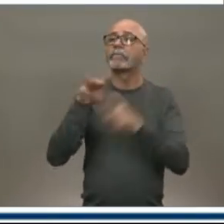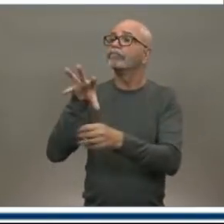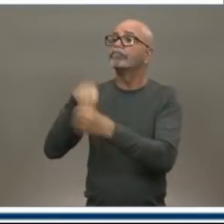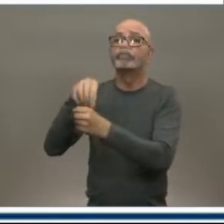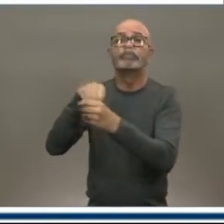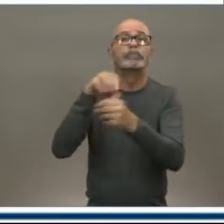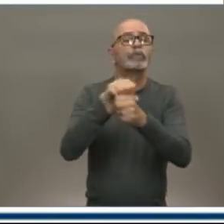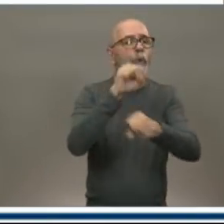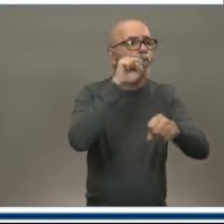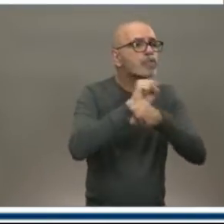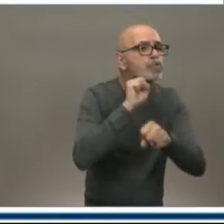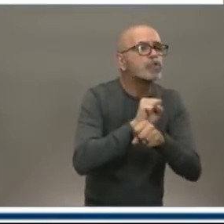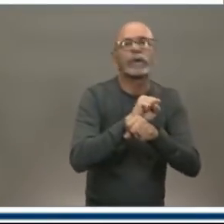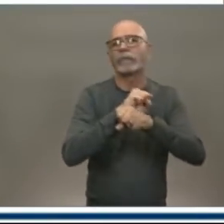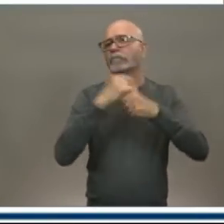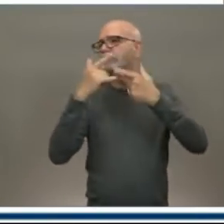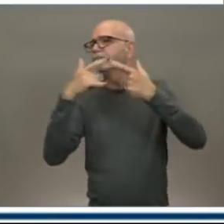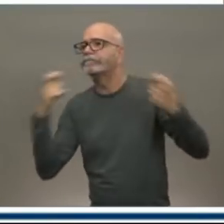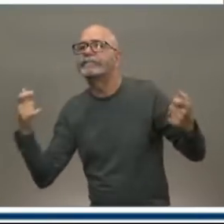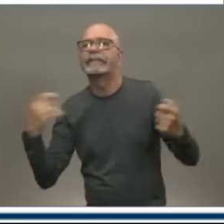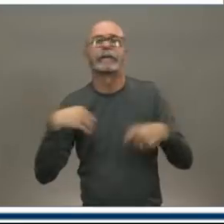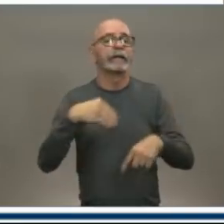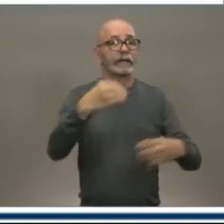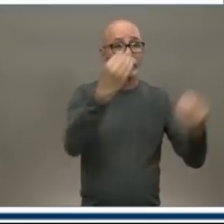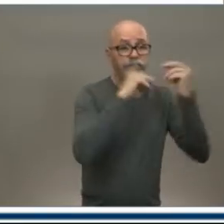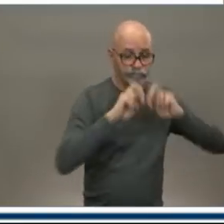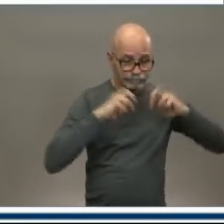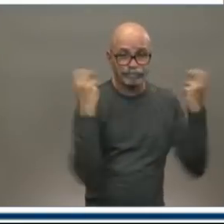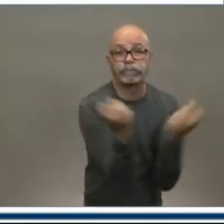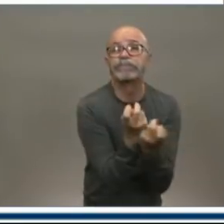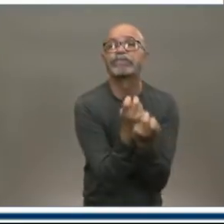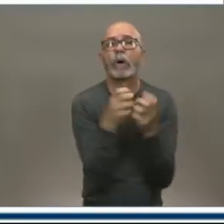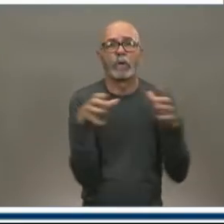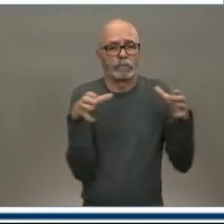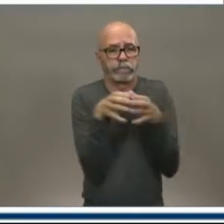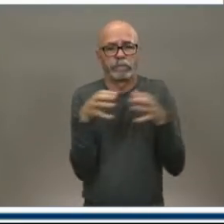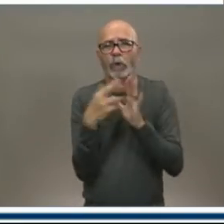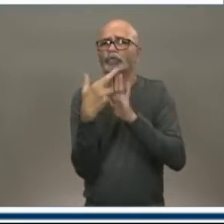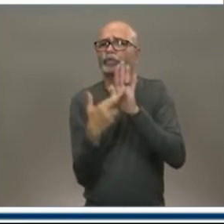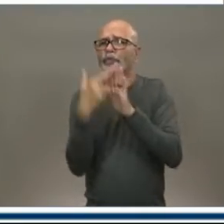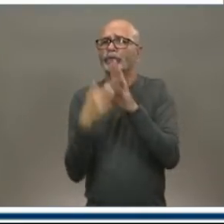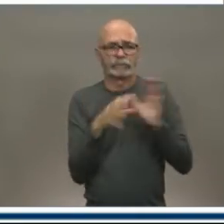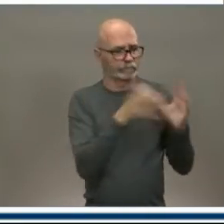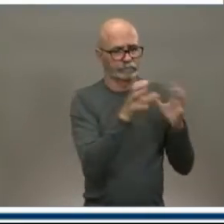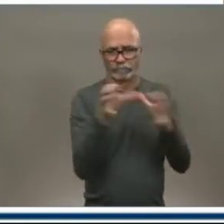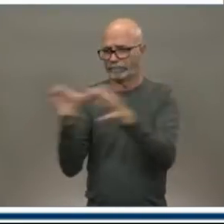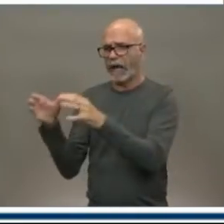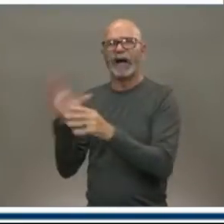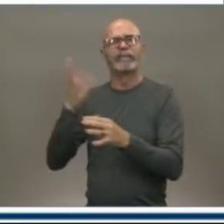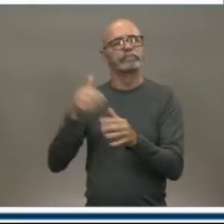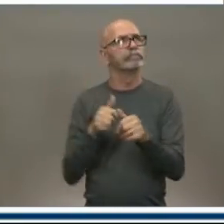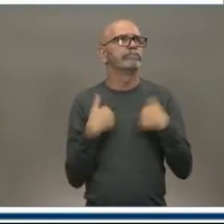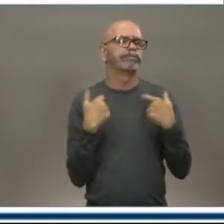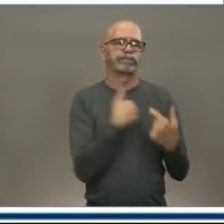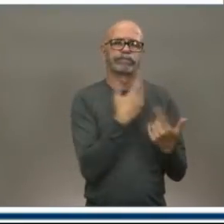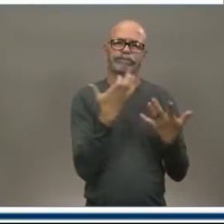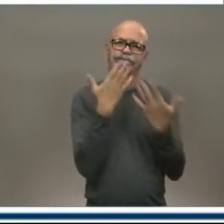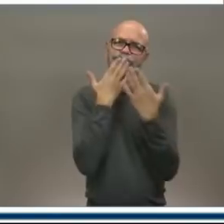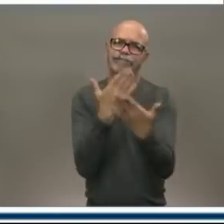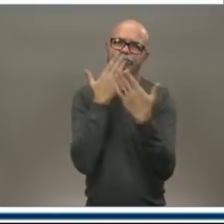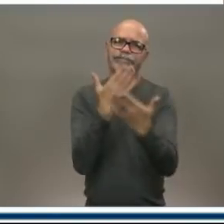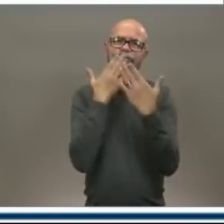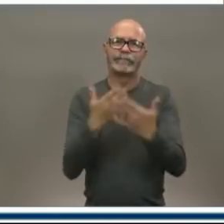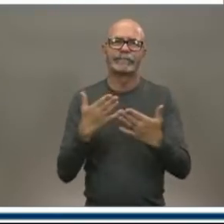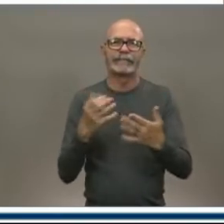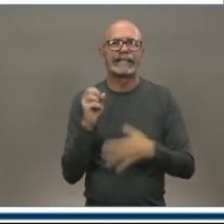as a customer, who followed the rules. Also thank our enforcement officers who were out there well